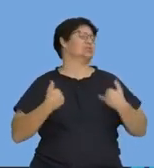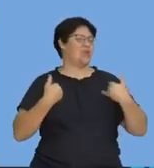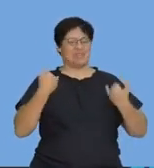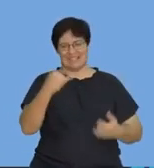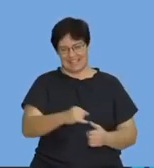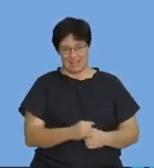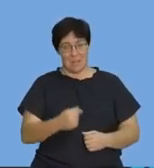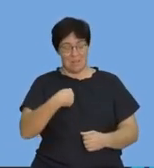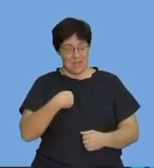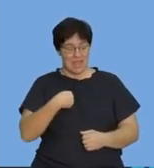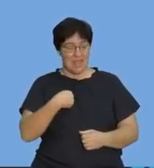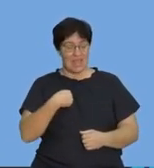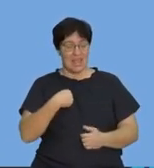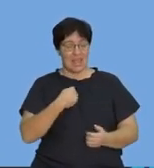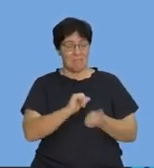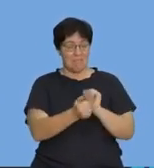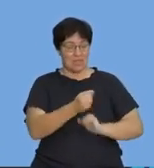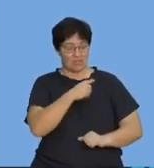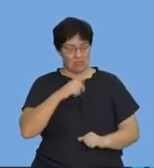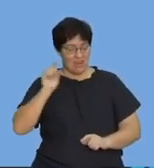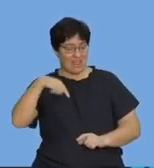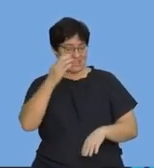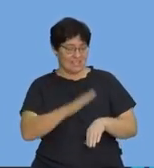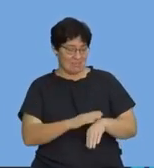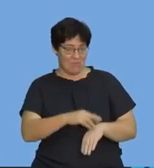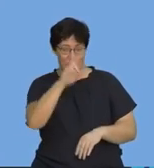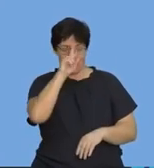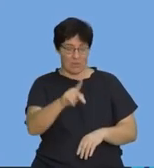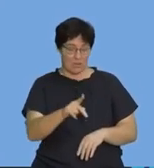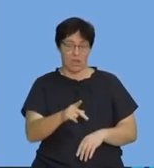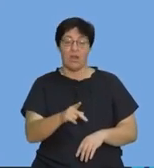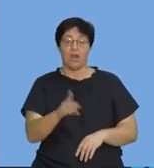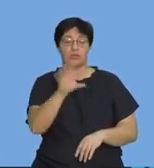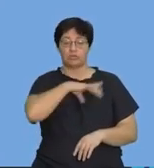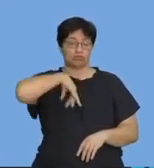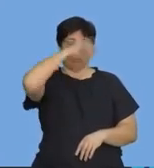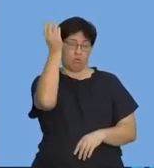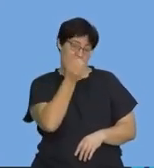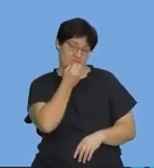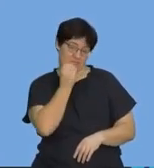doctor, until I see you next time. Remember, mathematics is food for the soul.